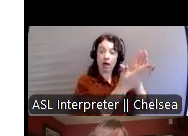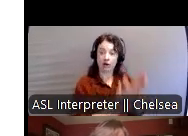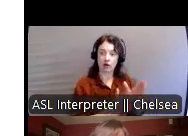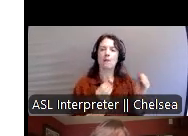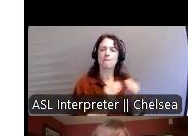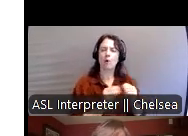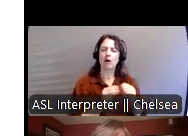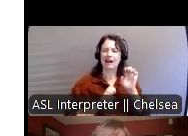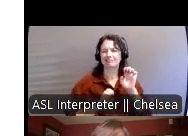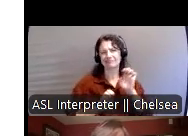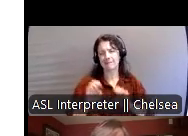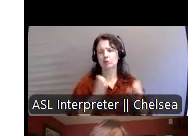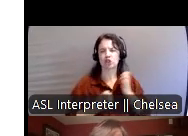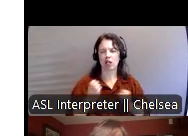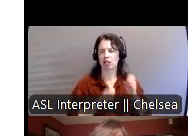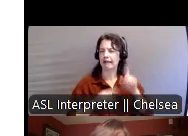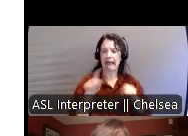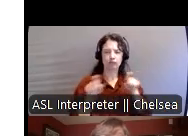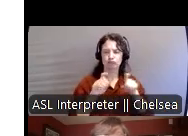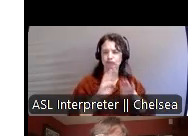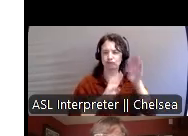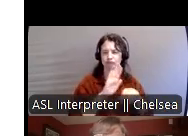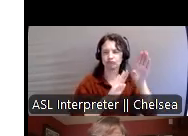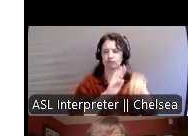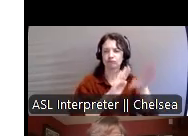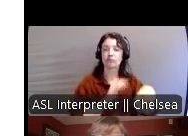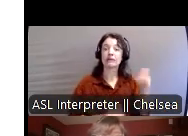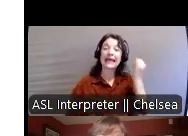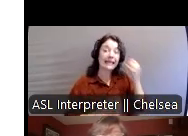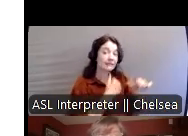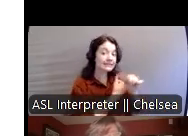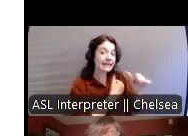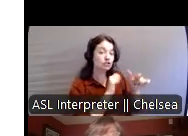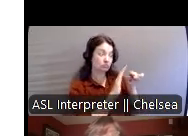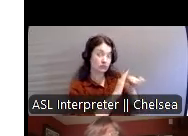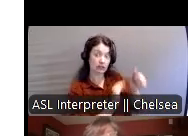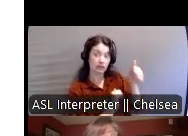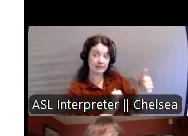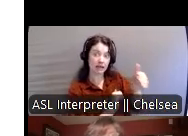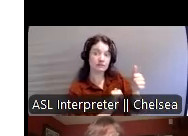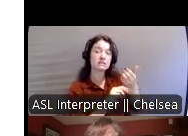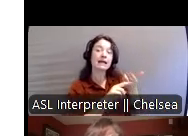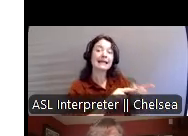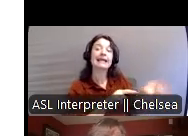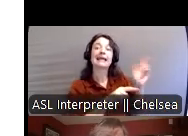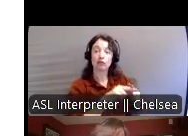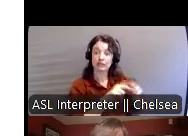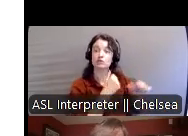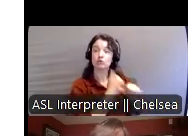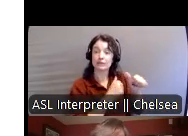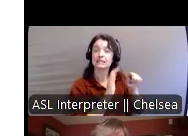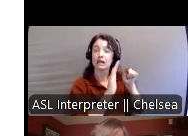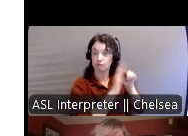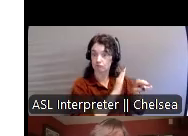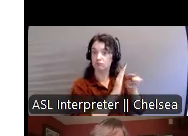For suicidality, survivors have an increased risk of suicide. However, perpetrators use